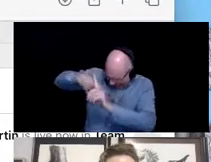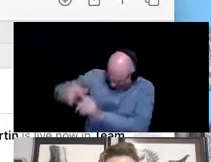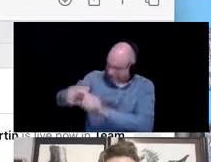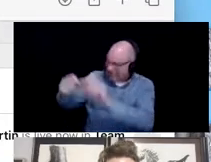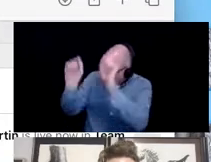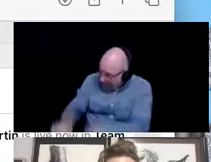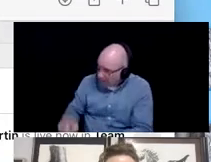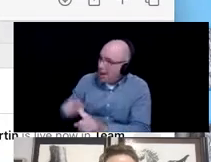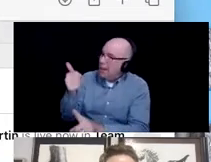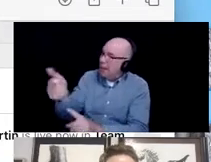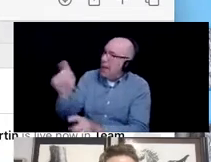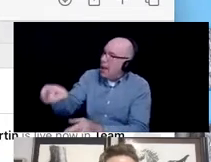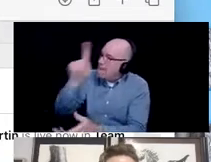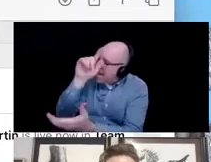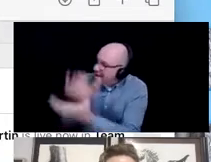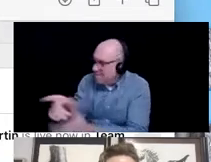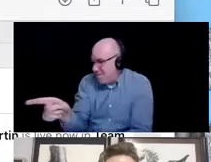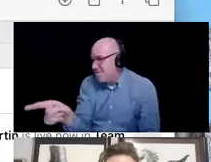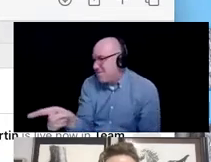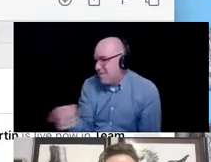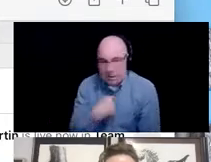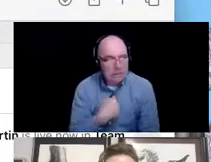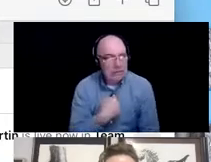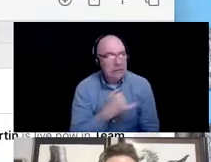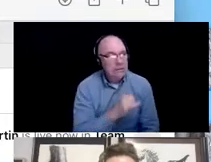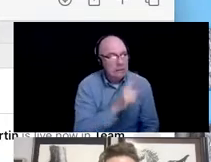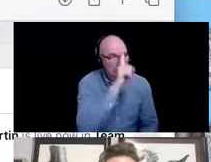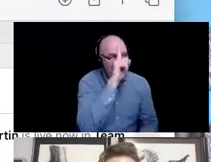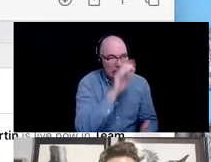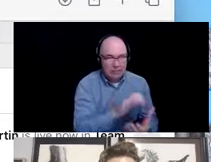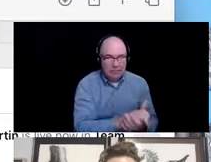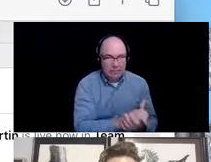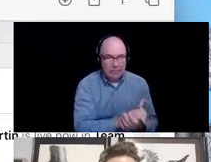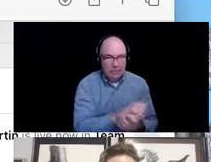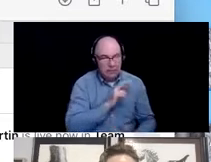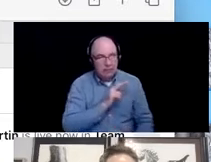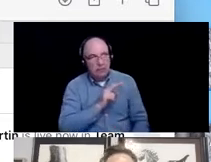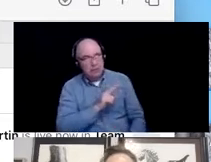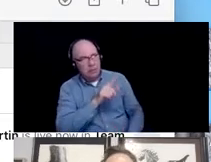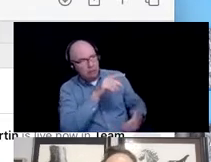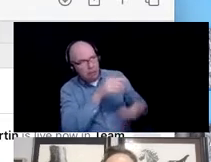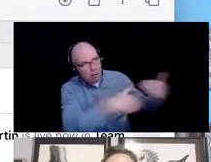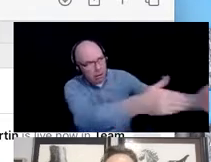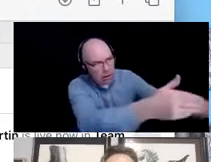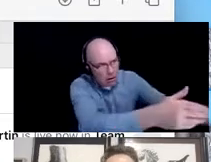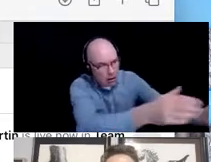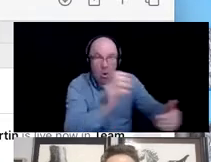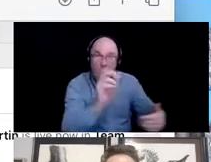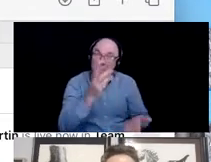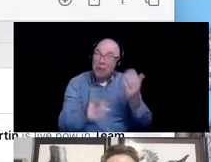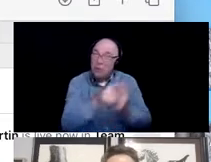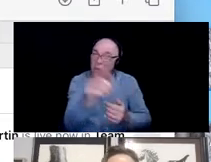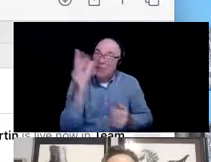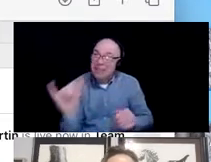that comes down to belief, right? And it is difficult either watching someone go faster, or maybe if you've been in the